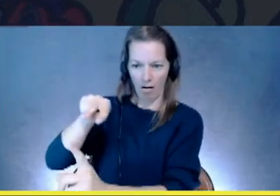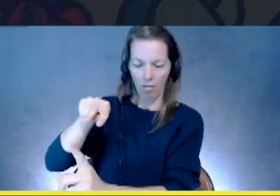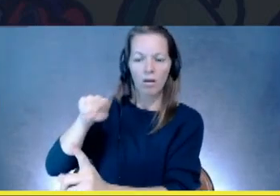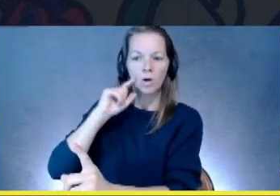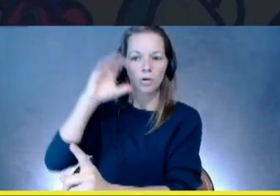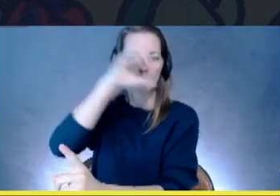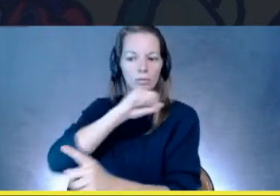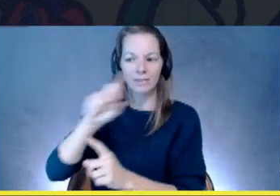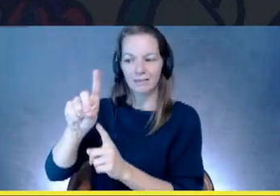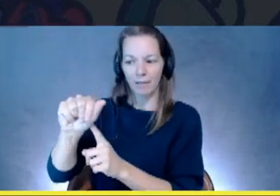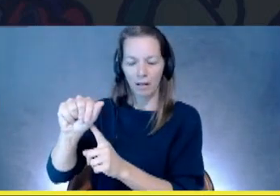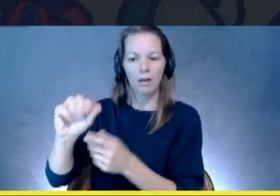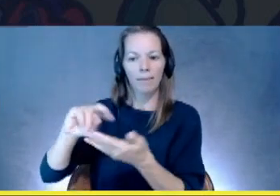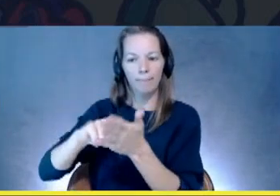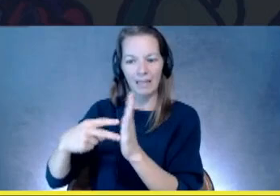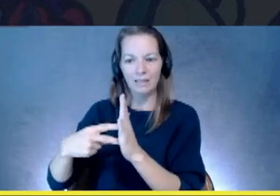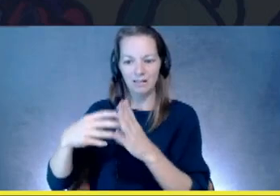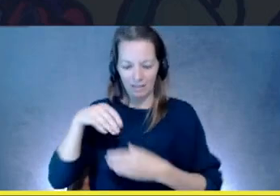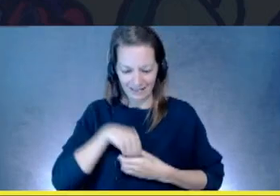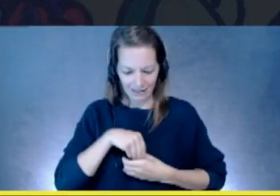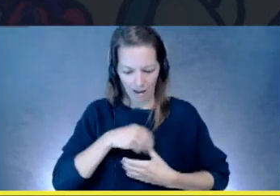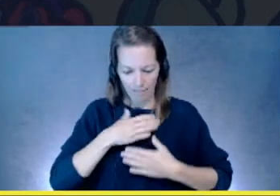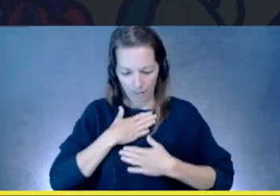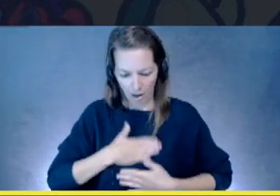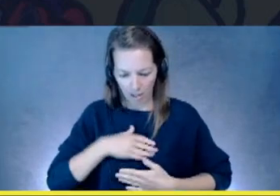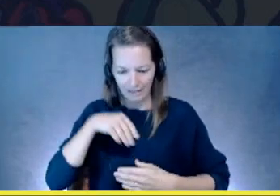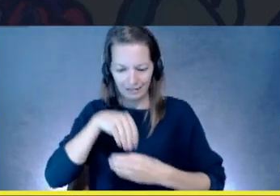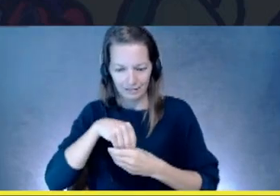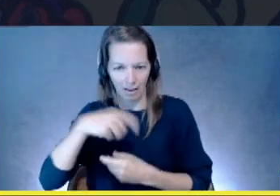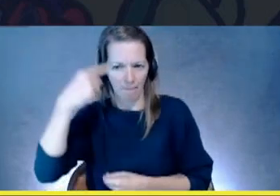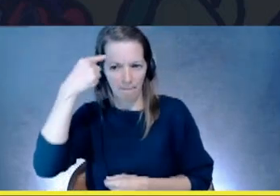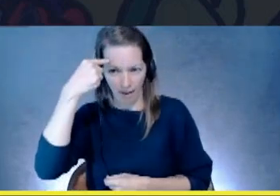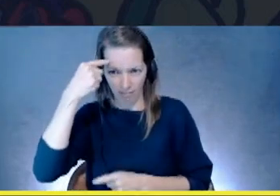disability resides within the body or mind of the person.